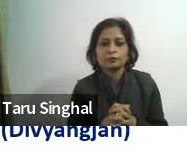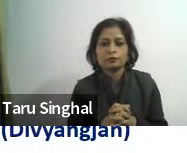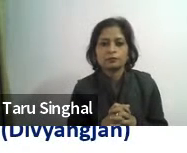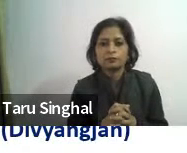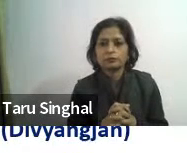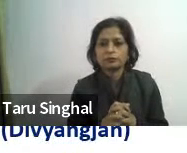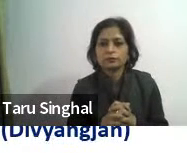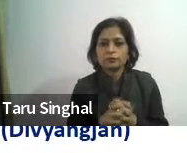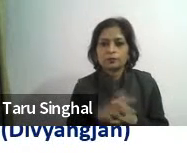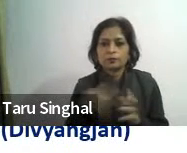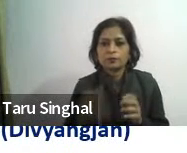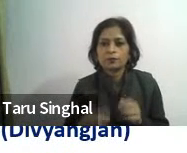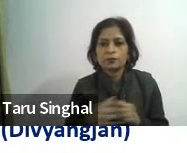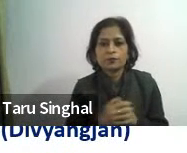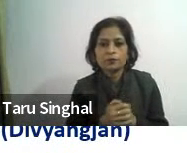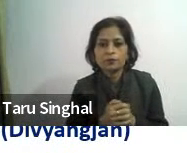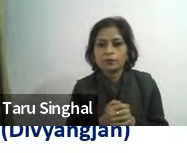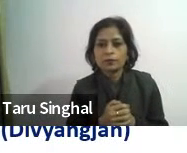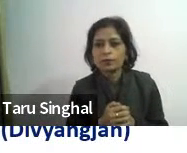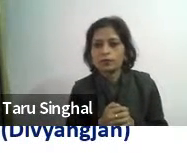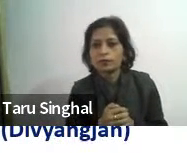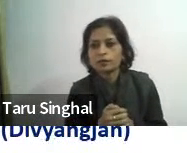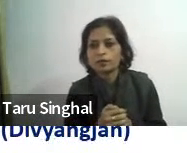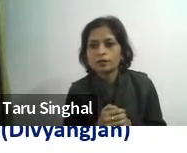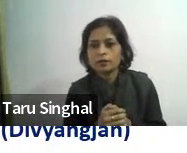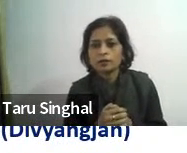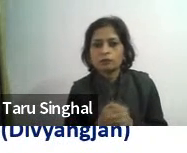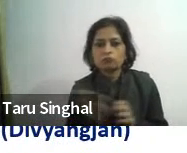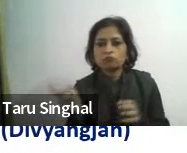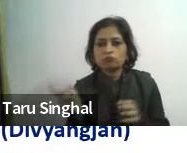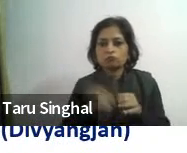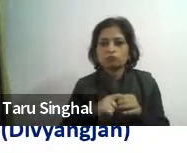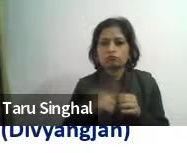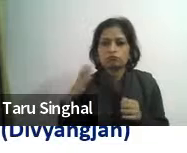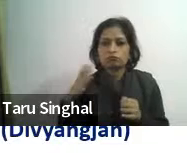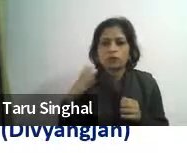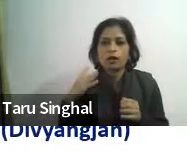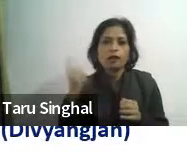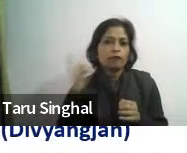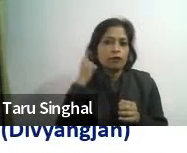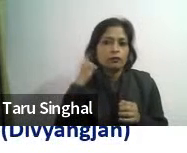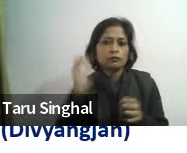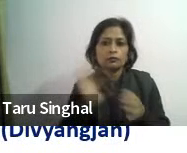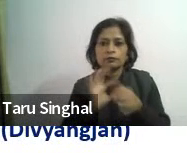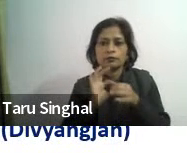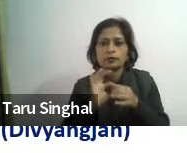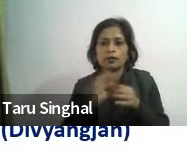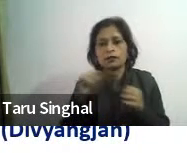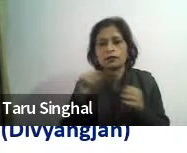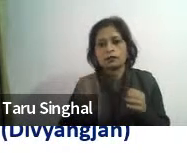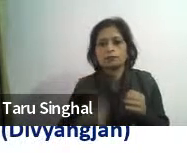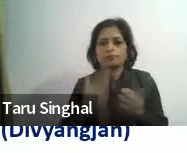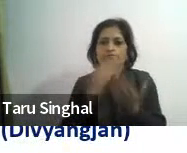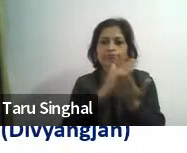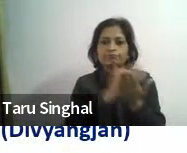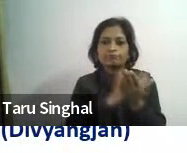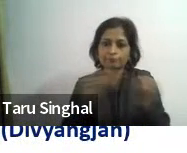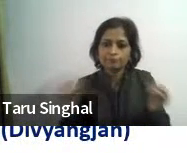Live stream is still loading. Okay, never mind. We can start. Oh, started. Live